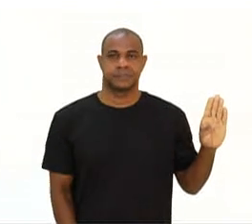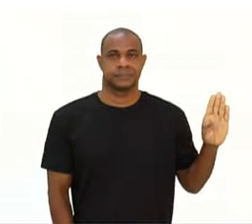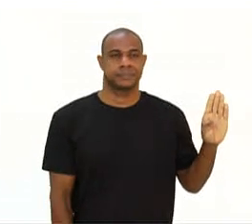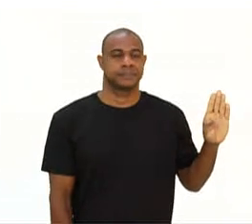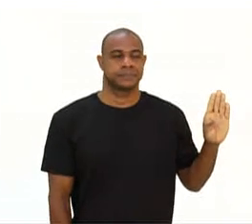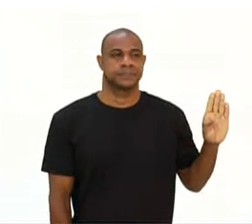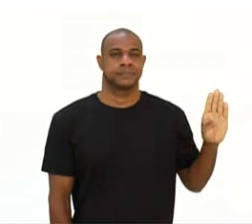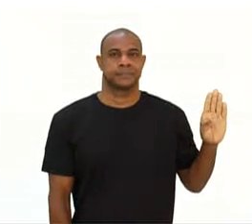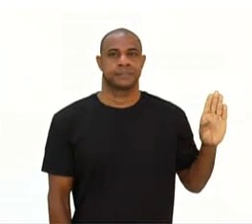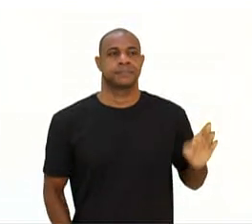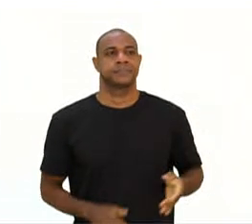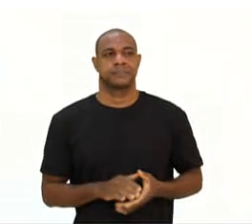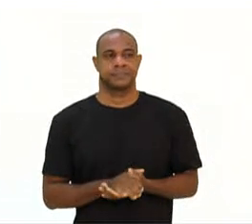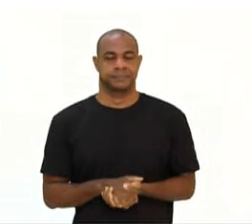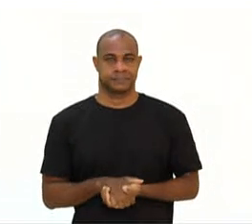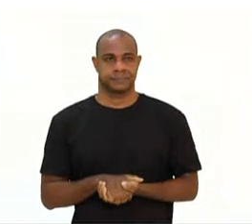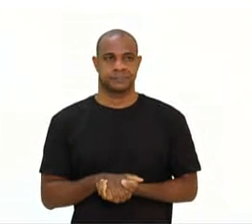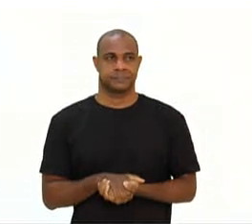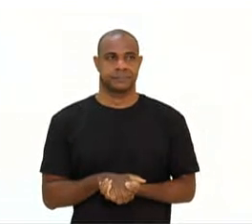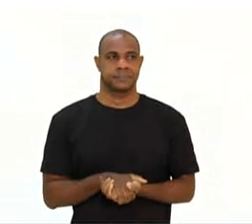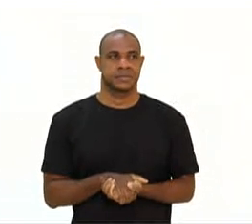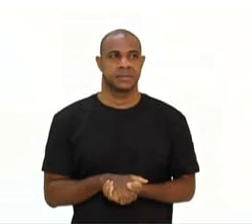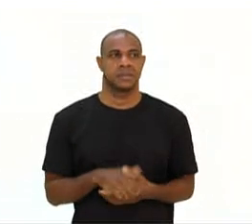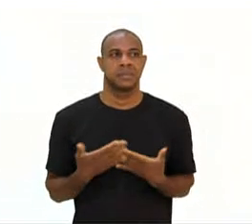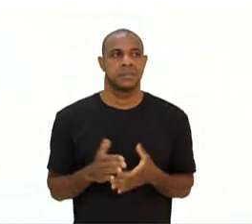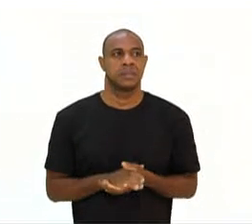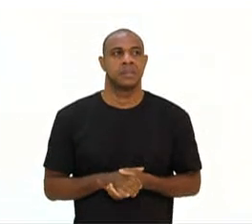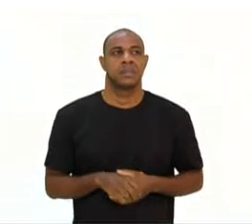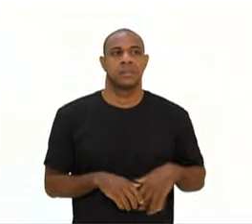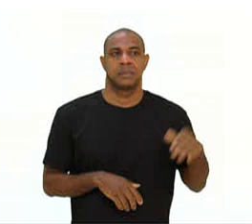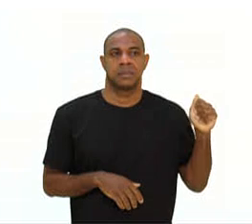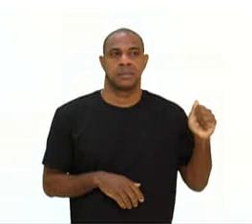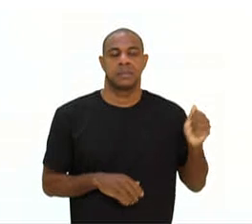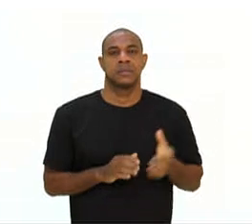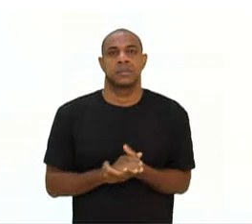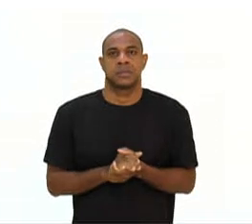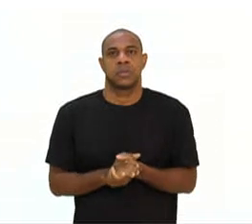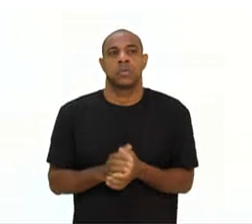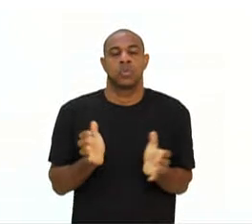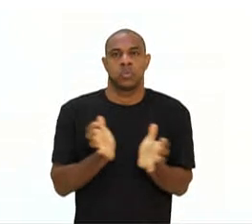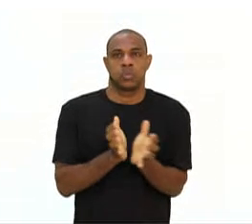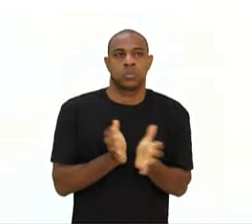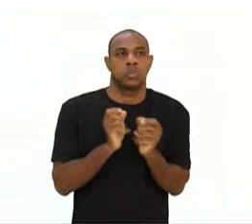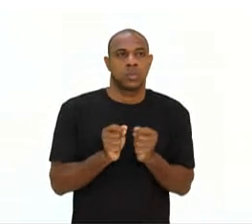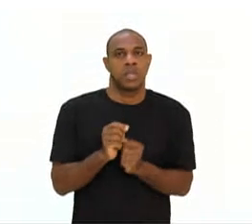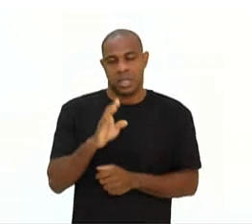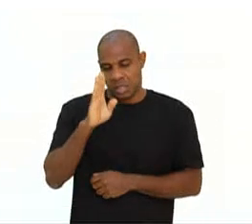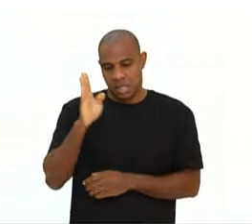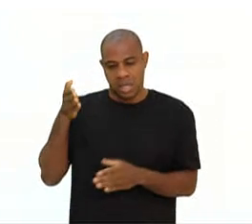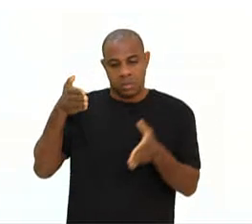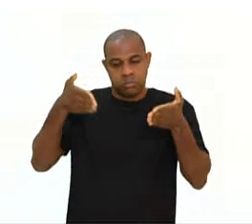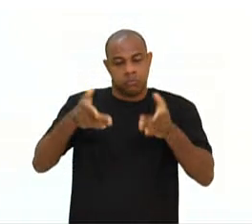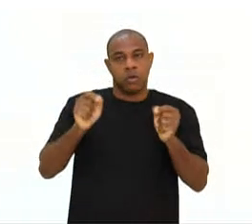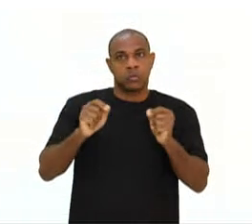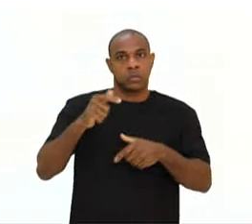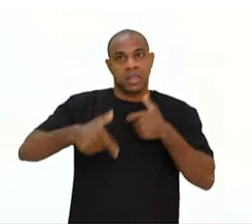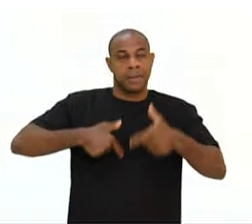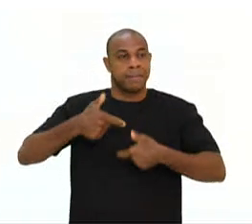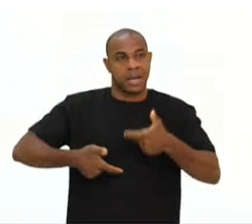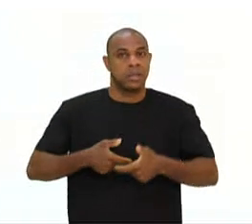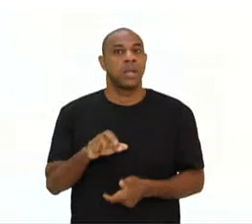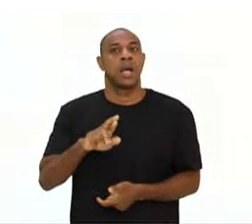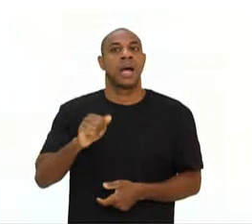dignity and heritage of blacks in America. Então, a raça é o centro do trabalho, beleza, dignidade e